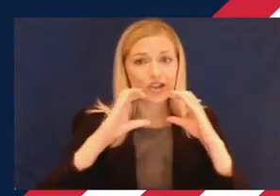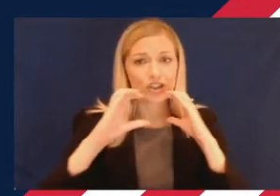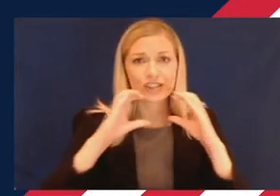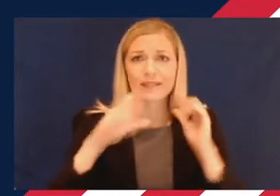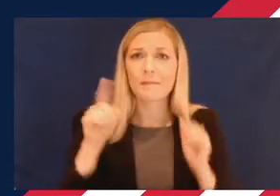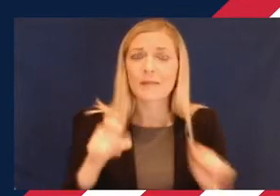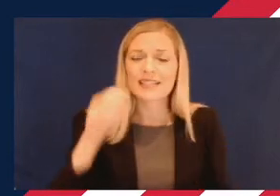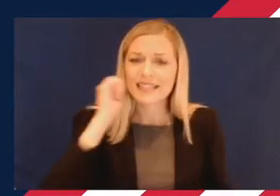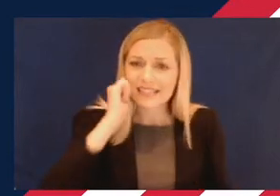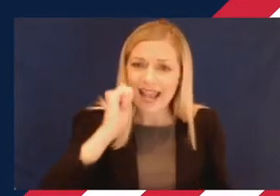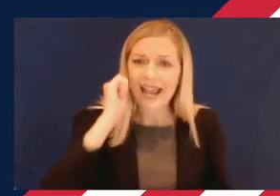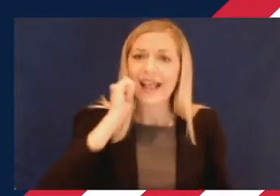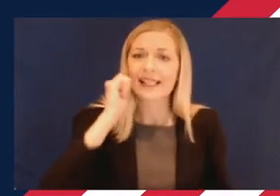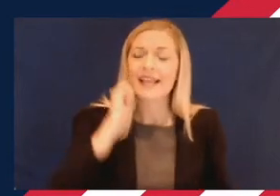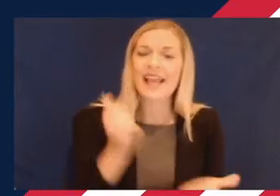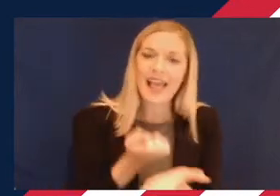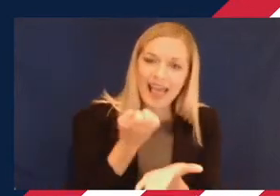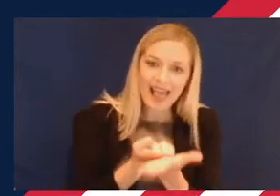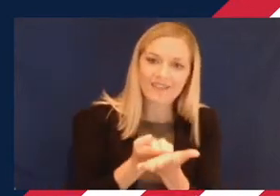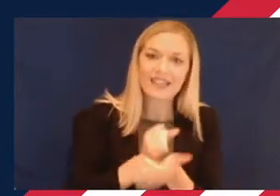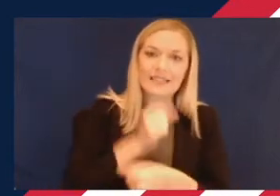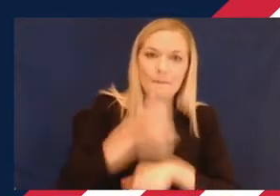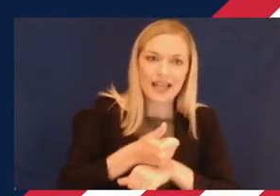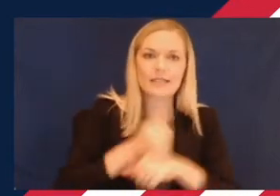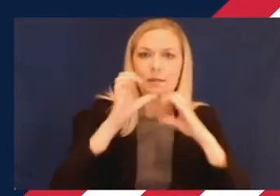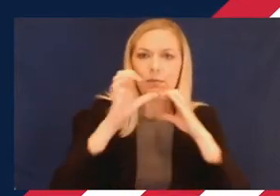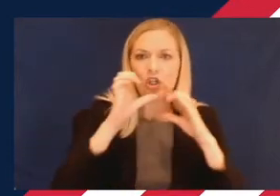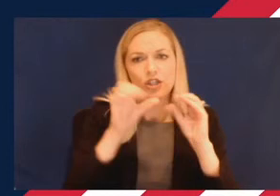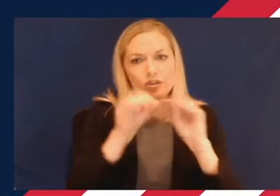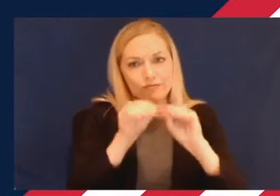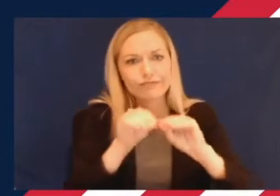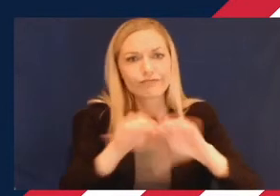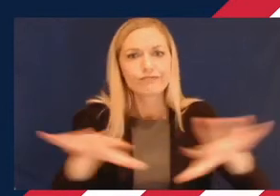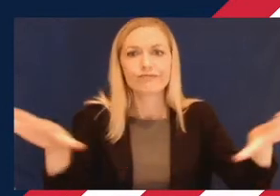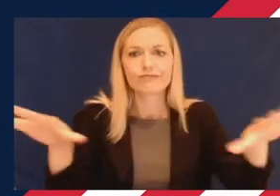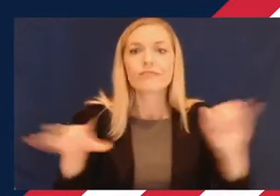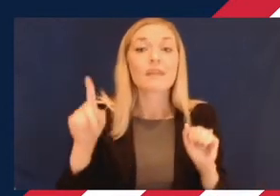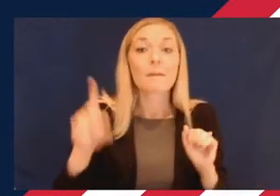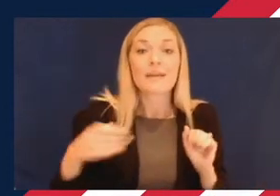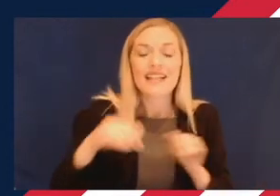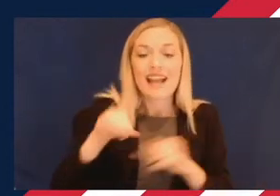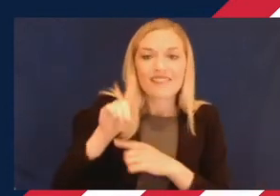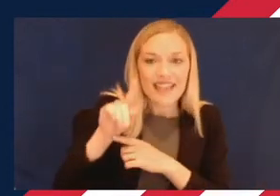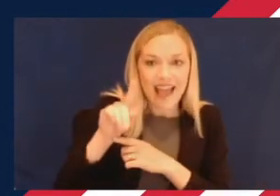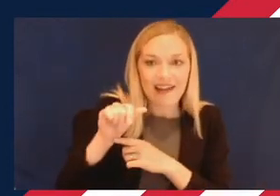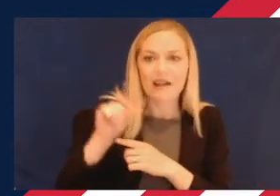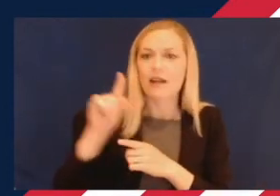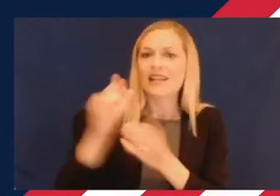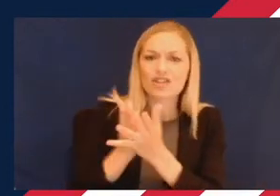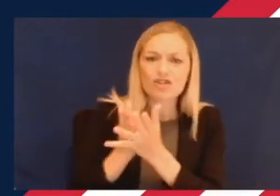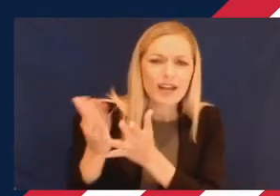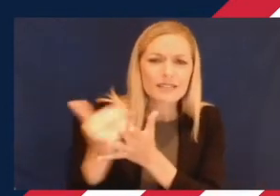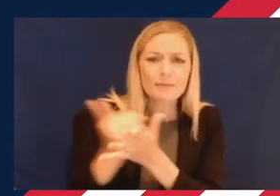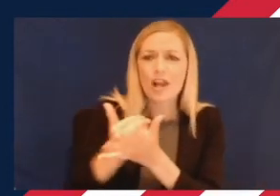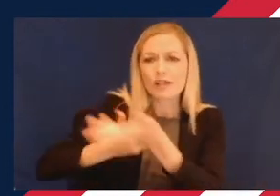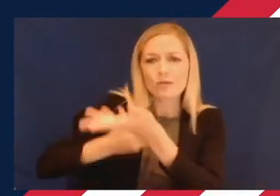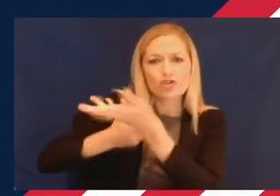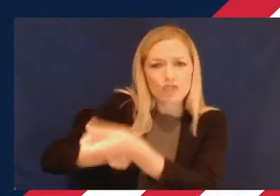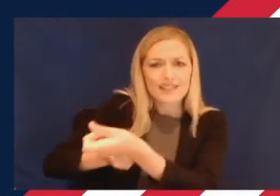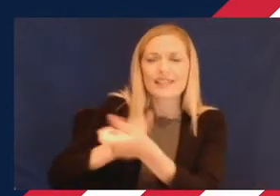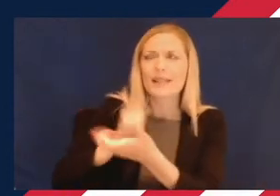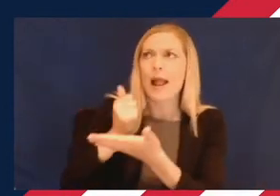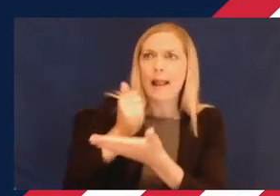evidence-based communication to the public. There needs to be data that is trusted and transparent in guiding decision-making. We